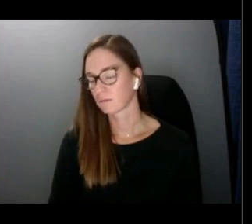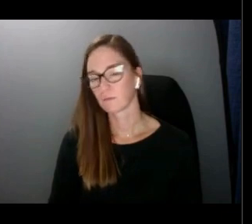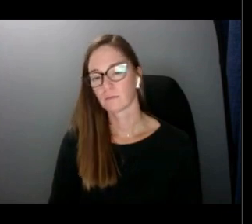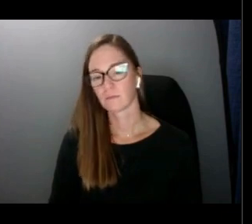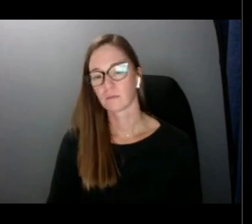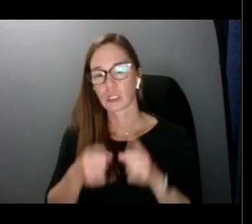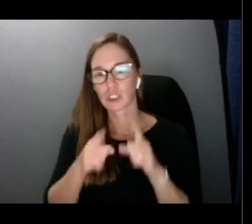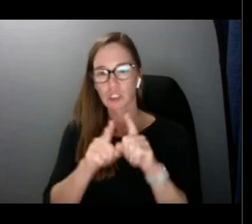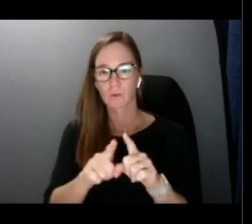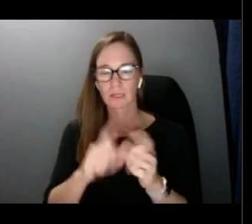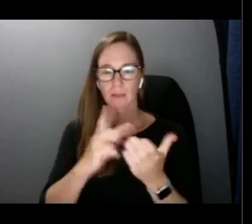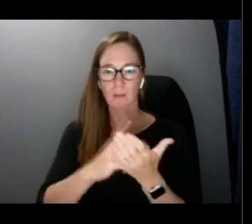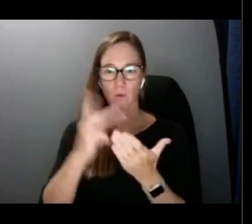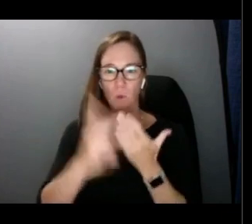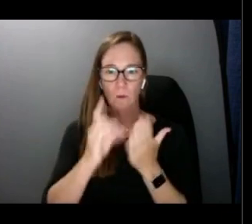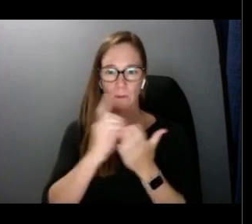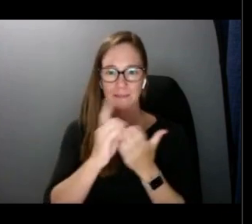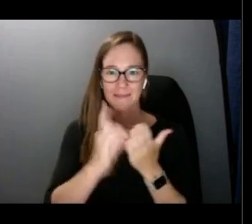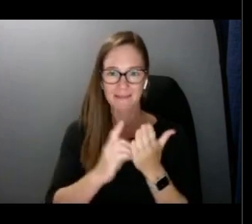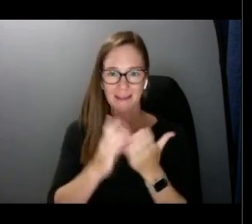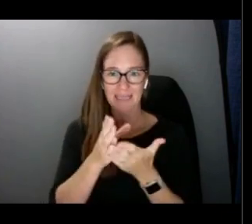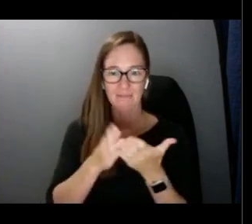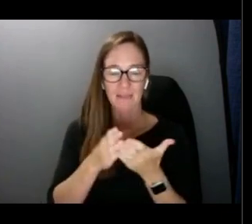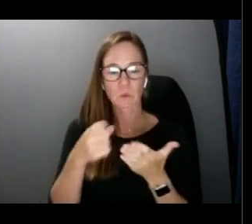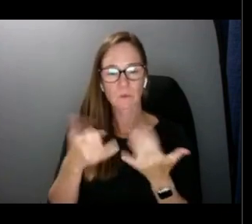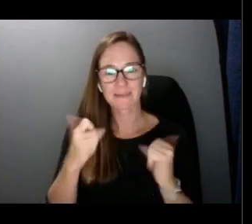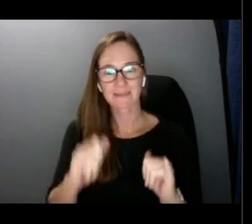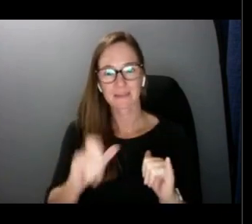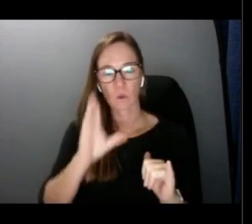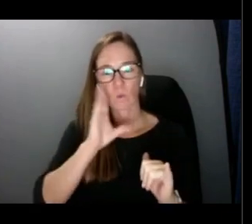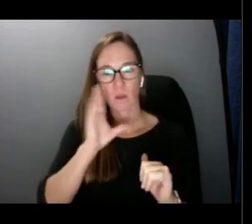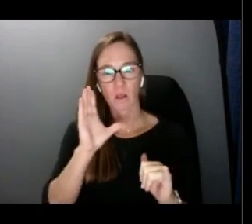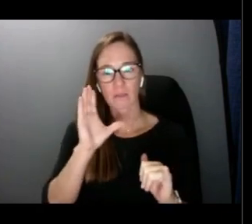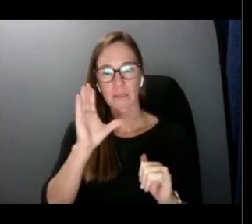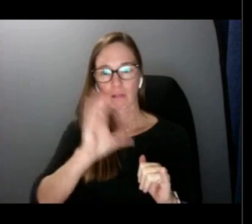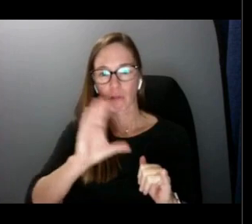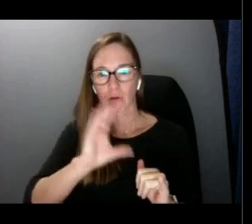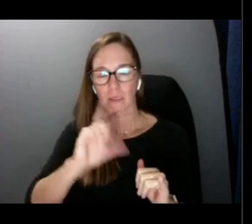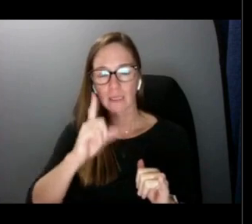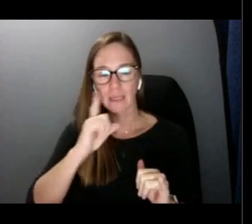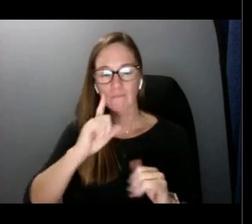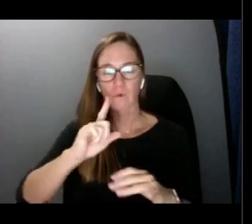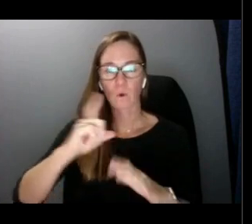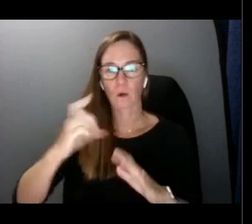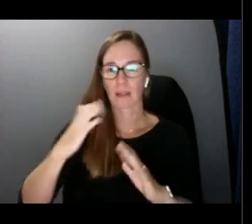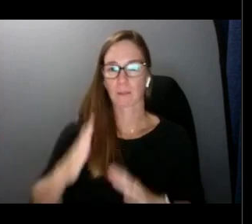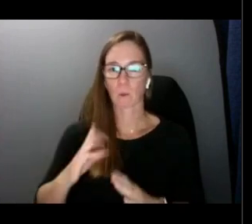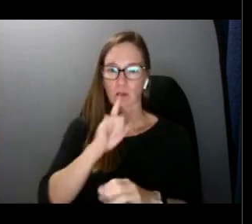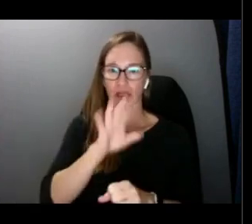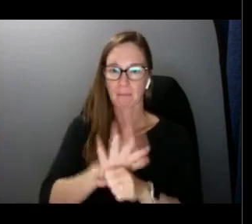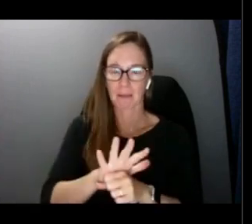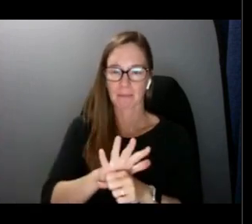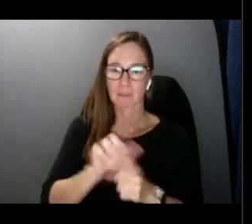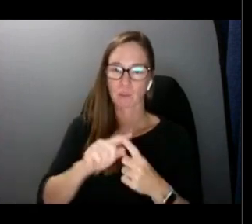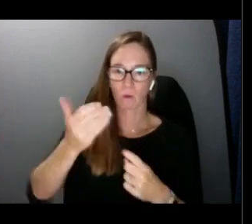During the program design phase, you are still going to be looking for employer commitments to